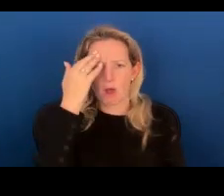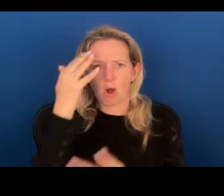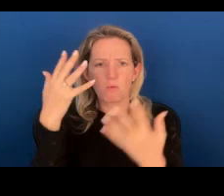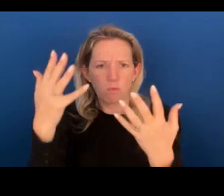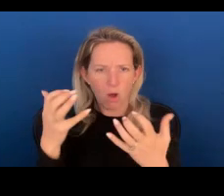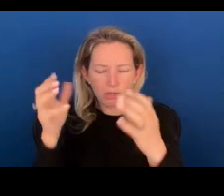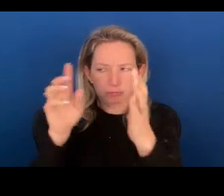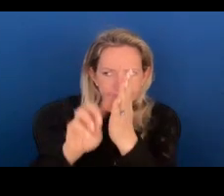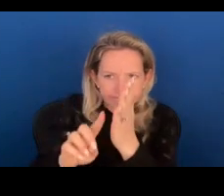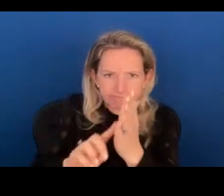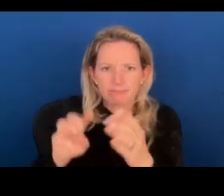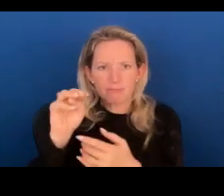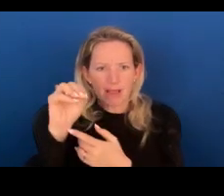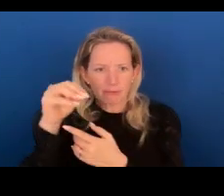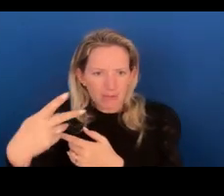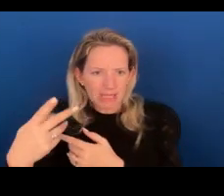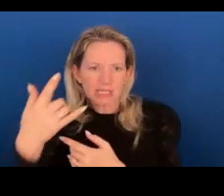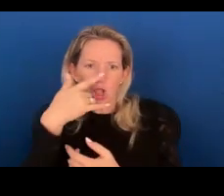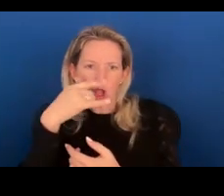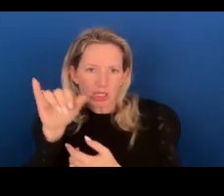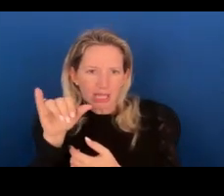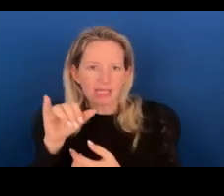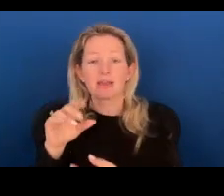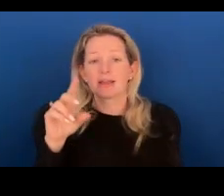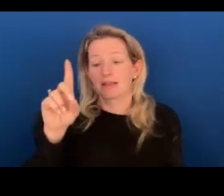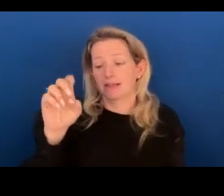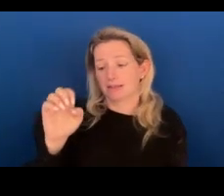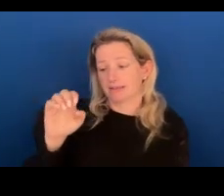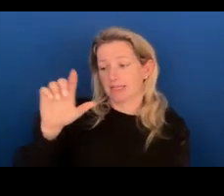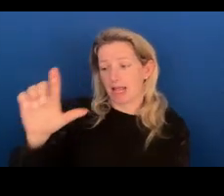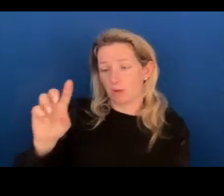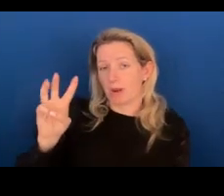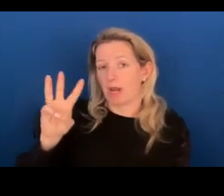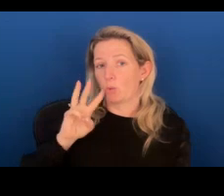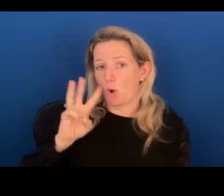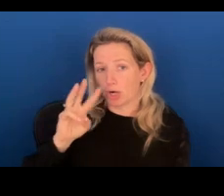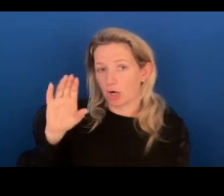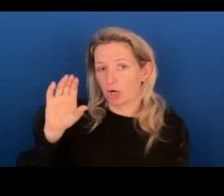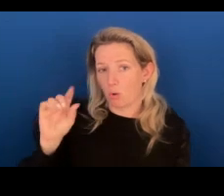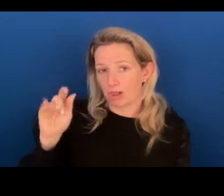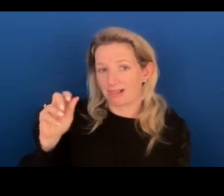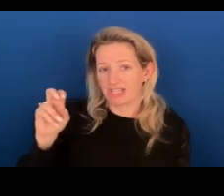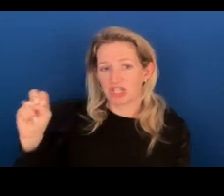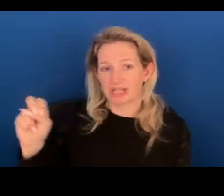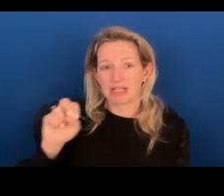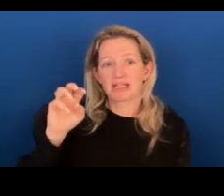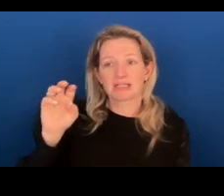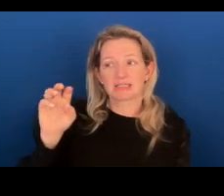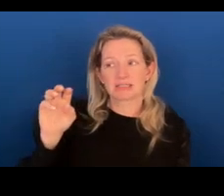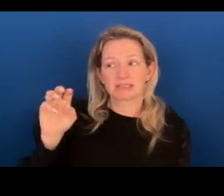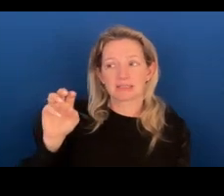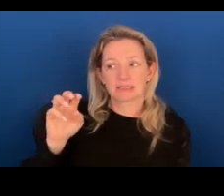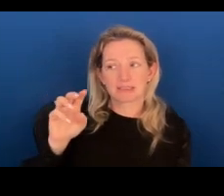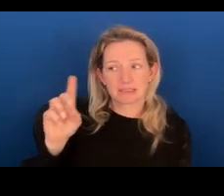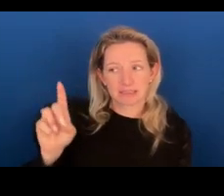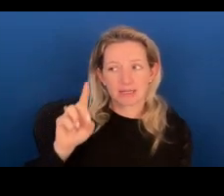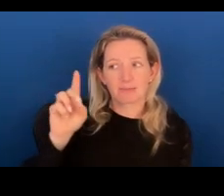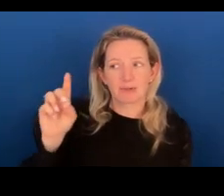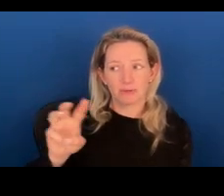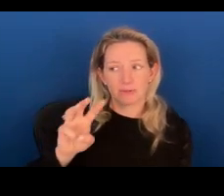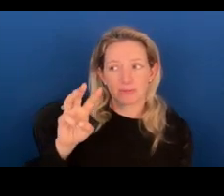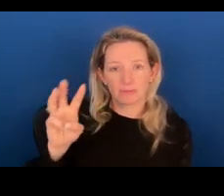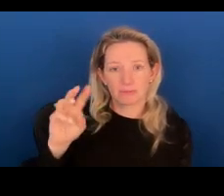We know that the Delaware Water Coalition, those folks, WBRC, have done the work with these communities already.